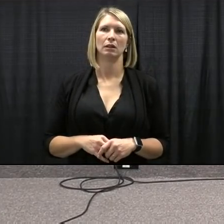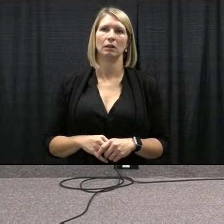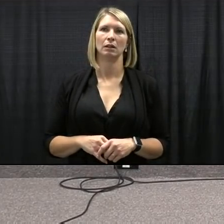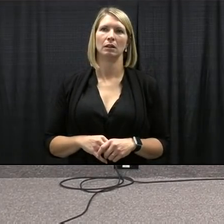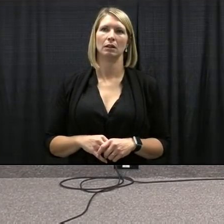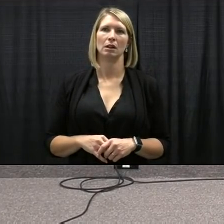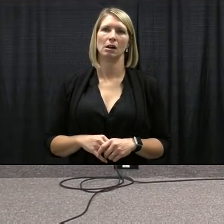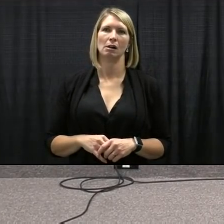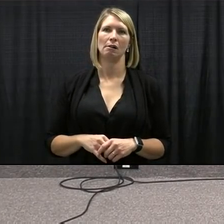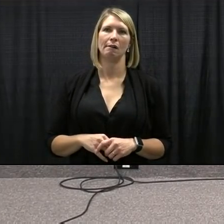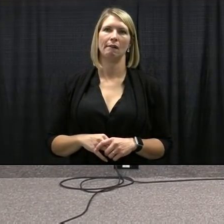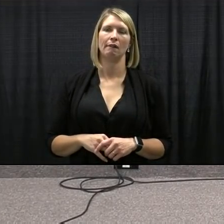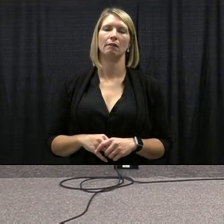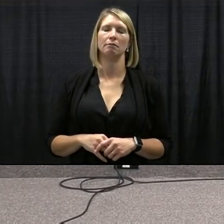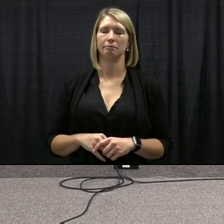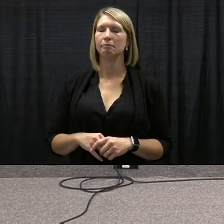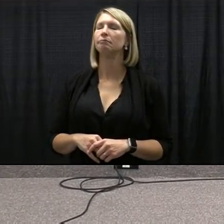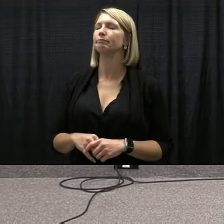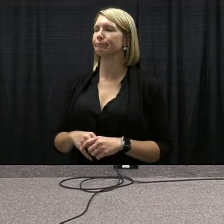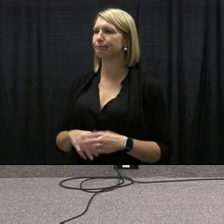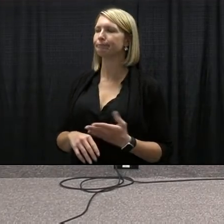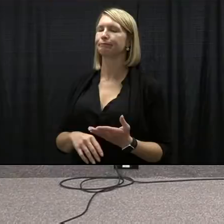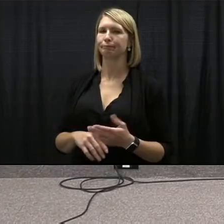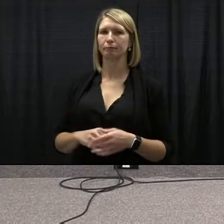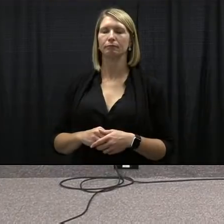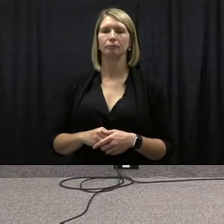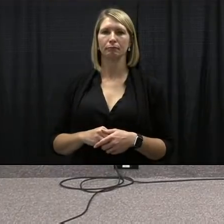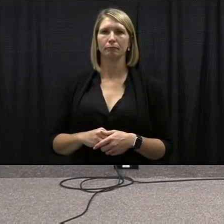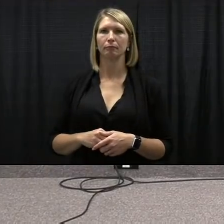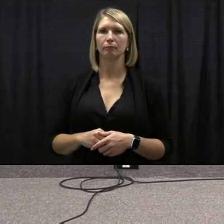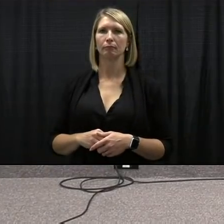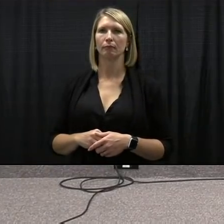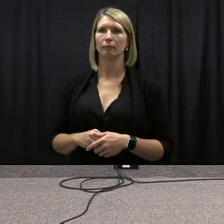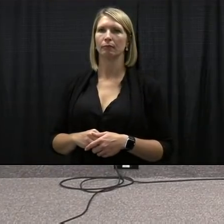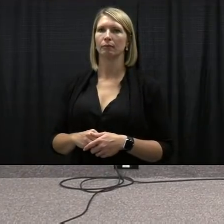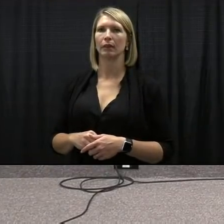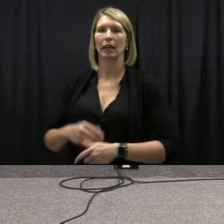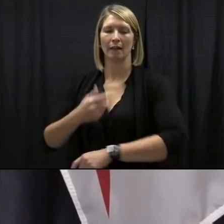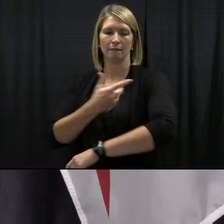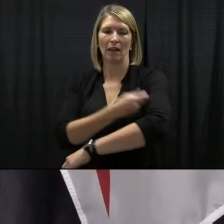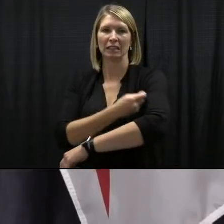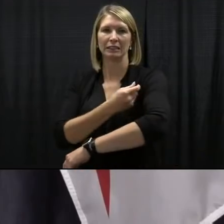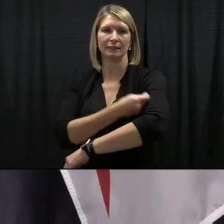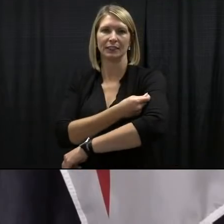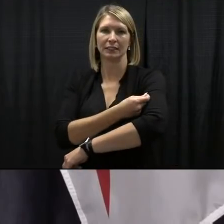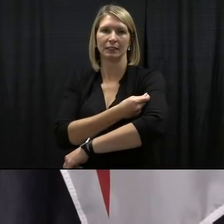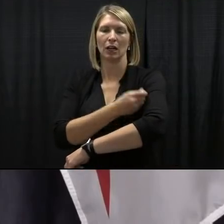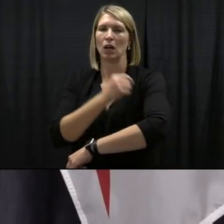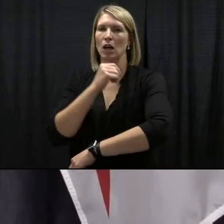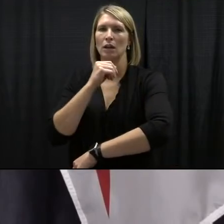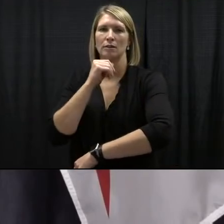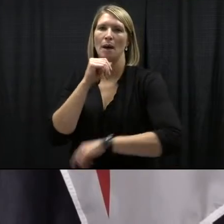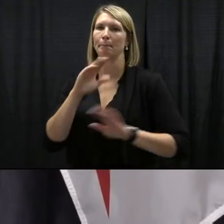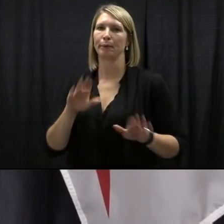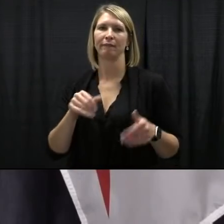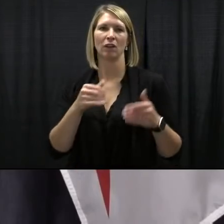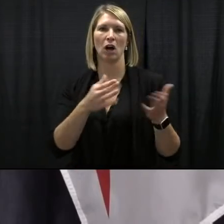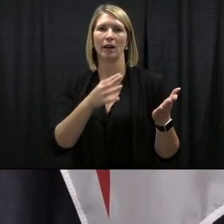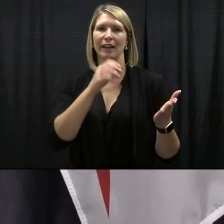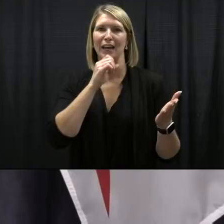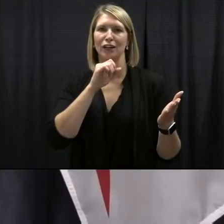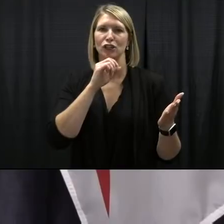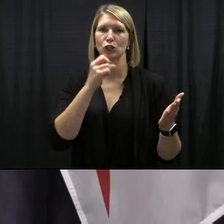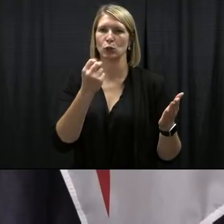Go ahead, one of the two. The vaccine is not available for people under 12. So